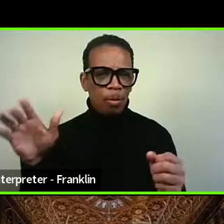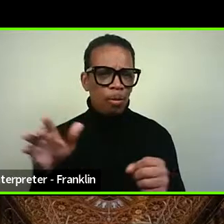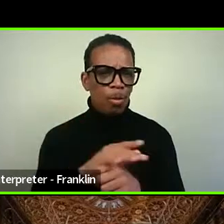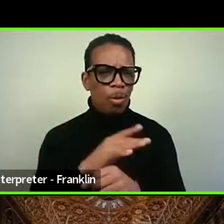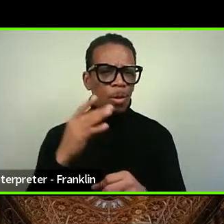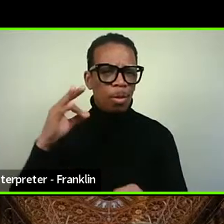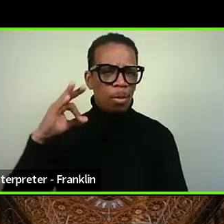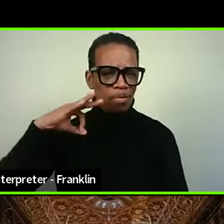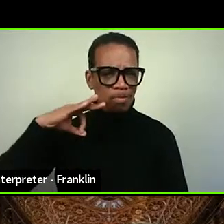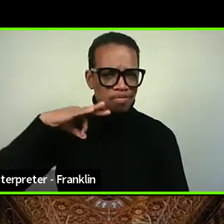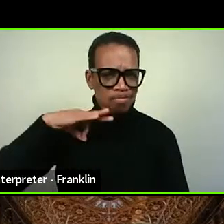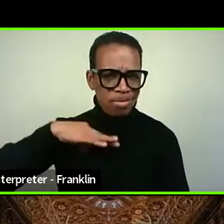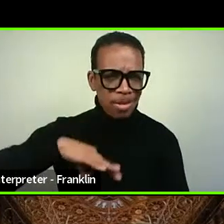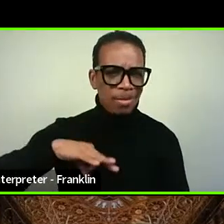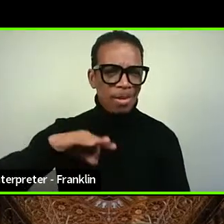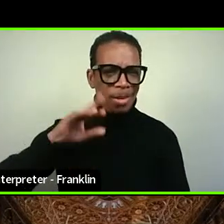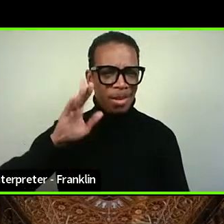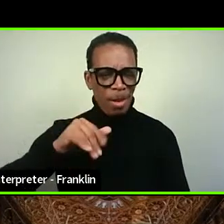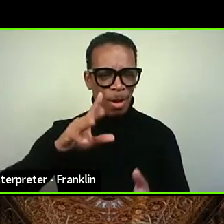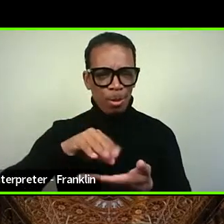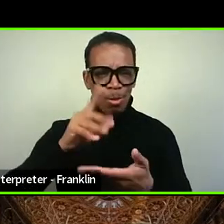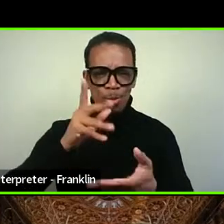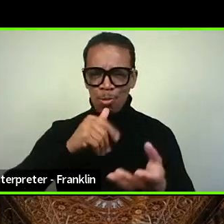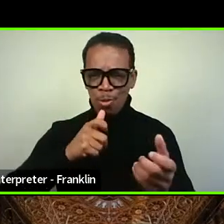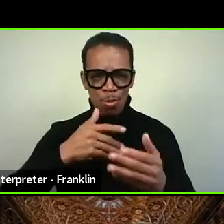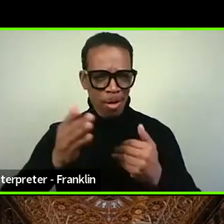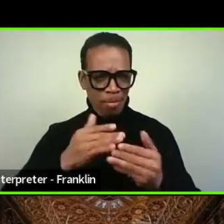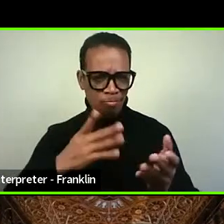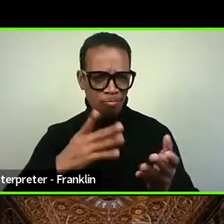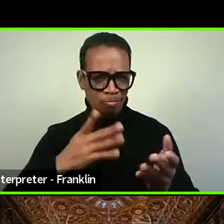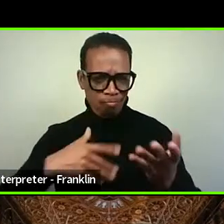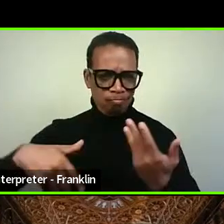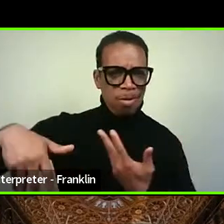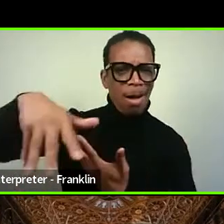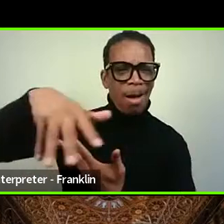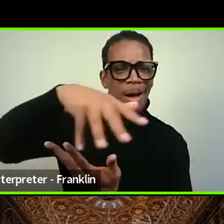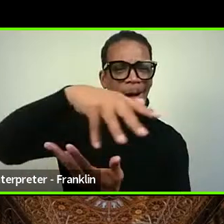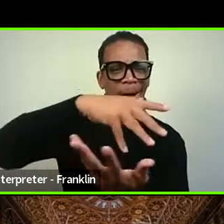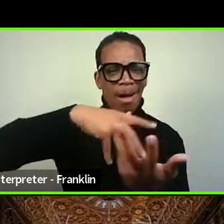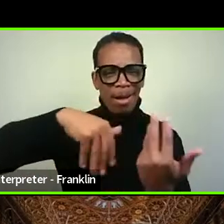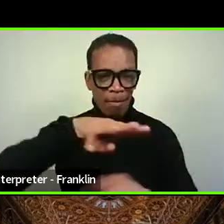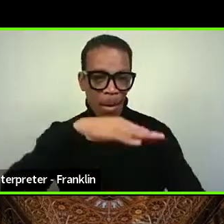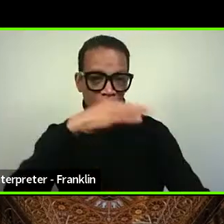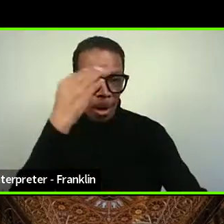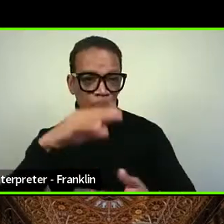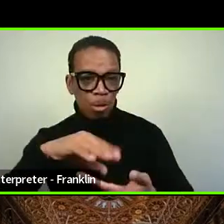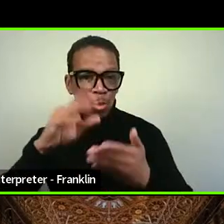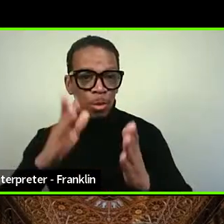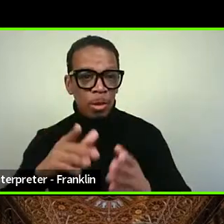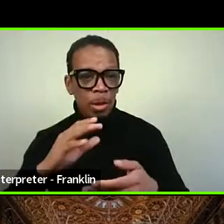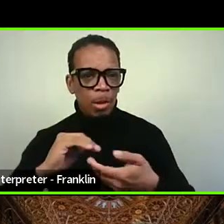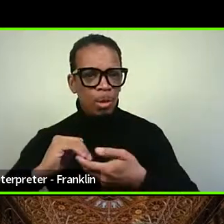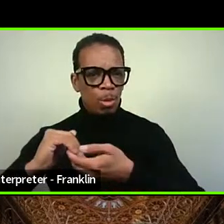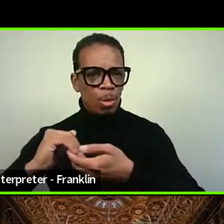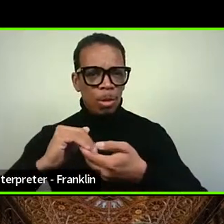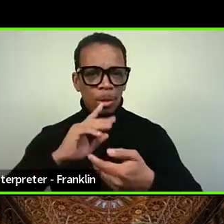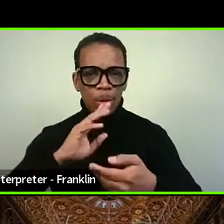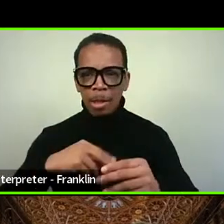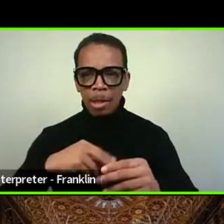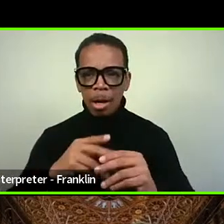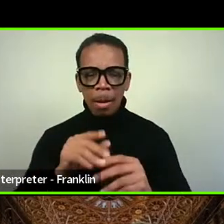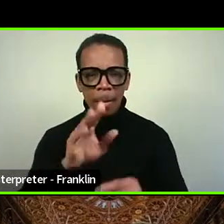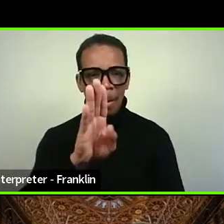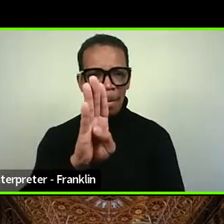to the student and whoever interacts with them by having a Black Student Union, right? We're talking about a bio,